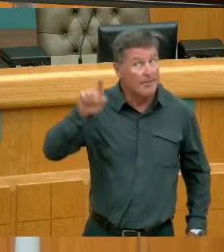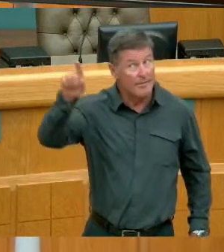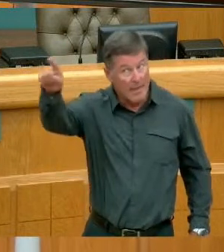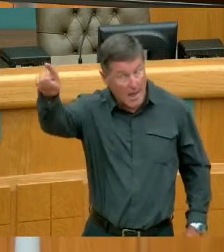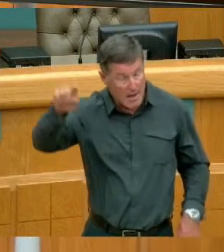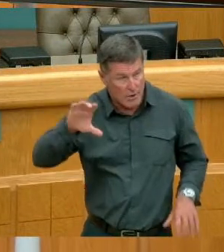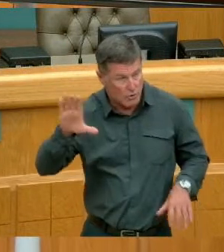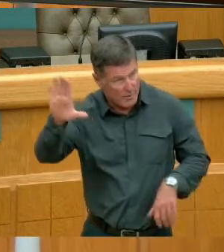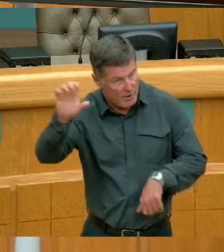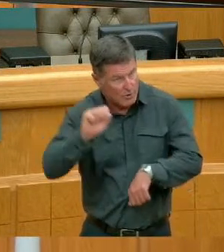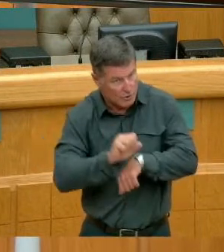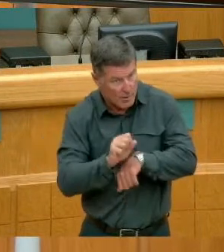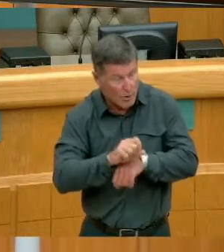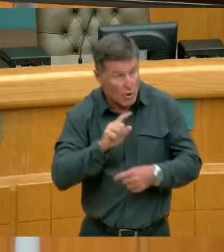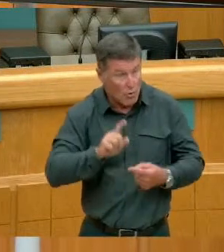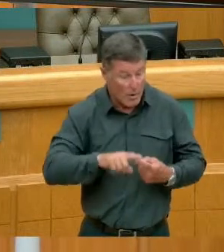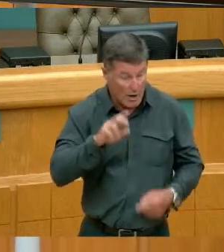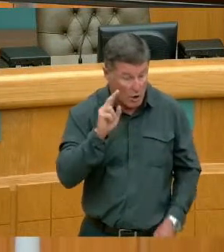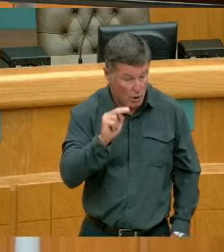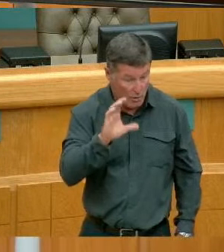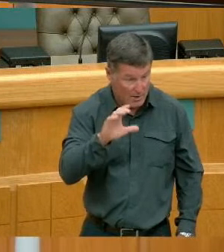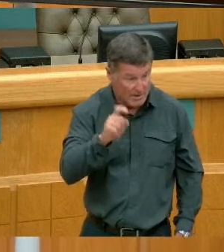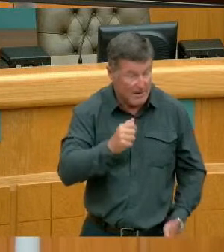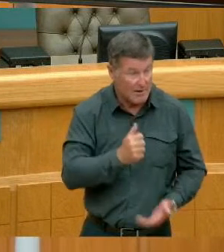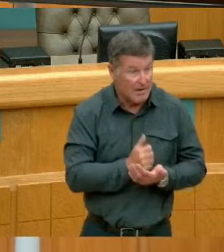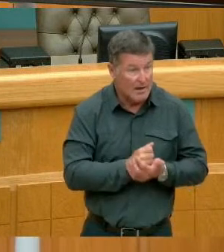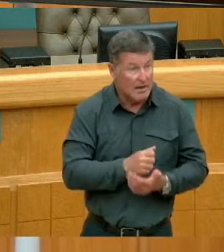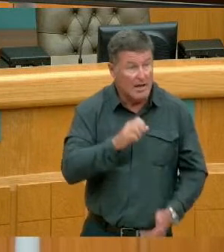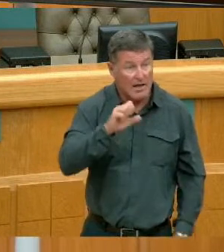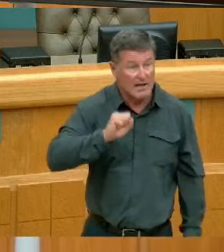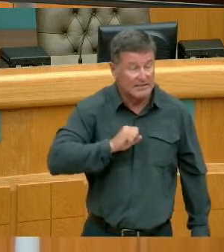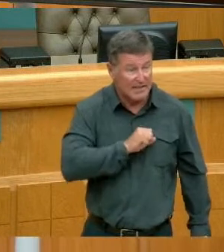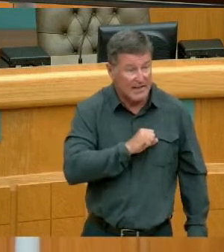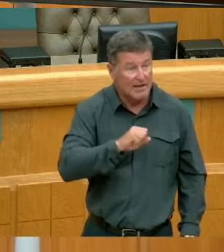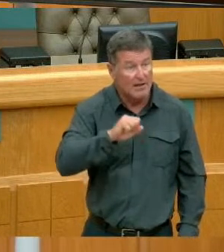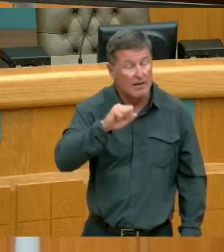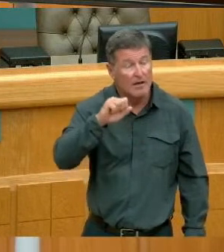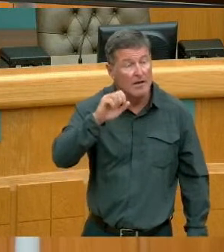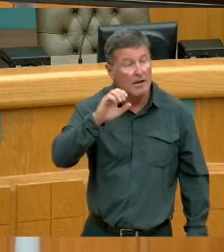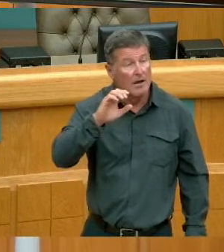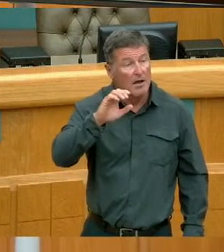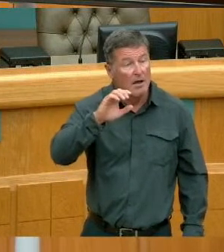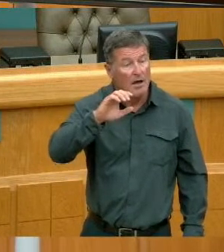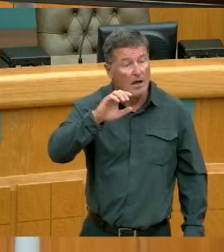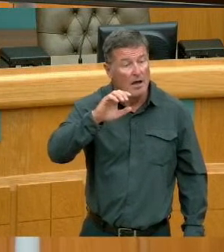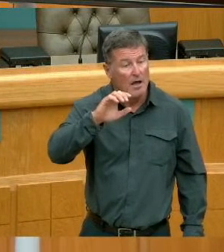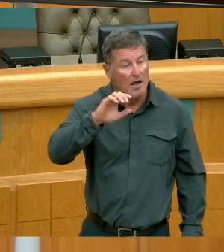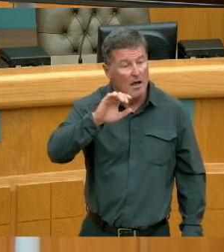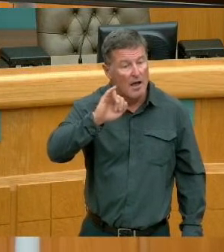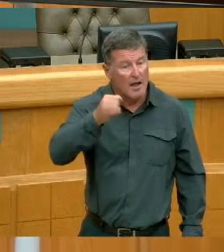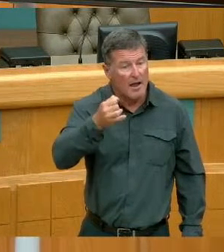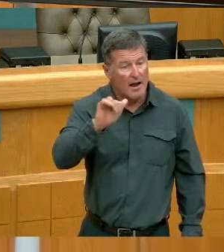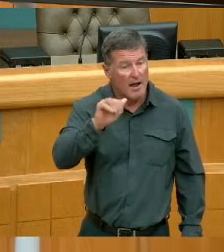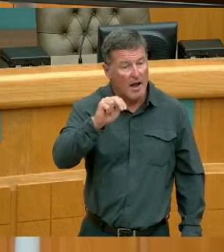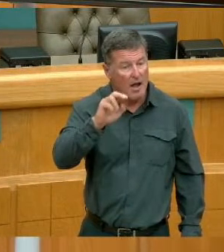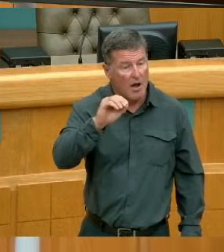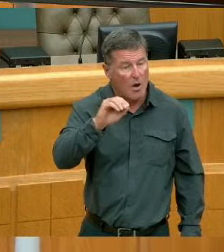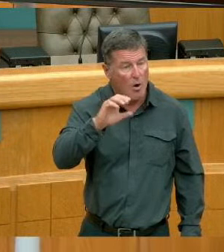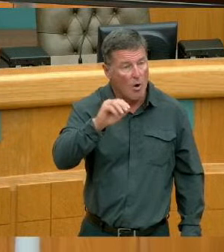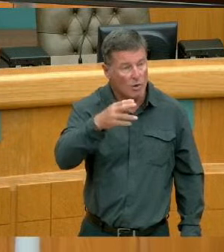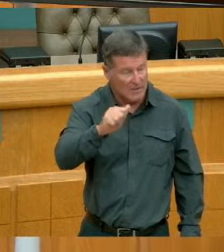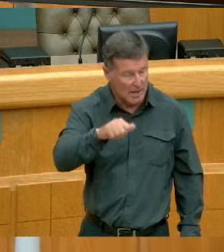So when Nueces needs help, Senator Hinojosa, Senator Colkhorst, Abel Herrero, and Todd Hunter, the two